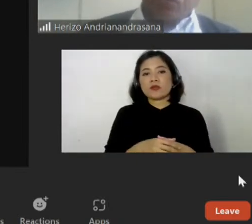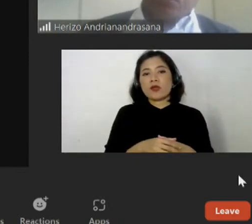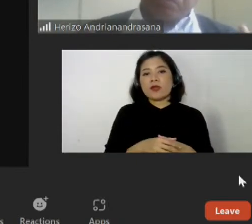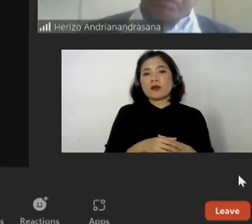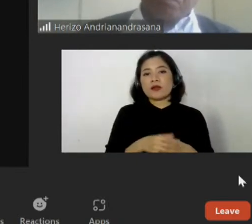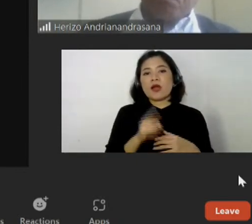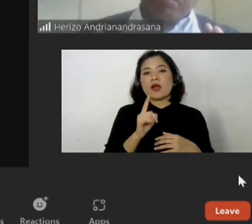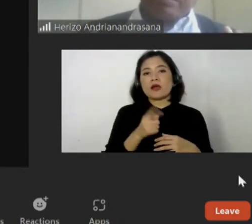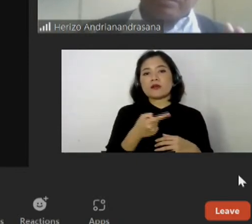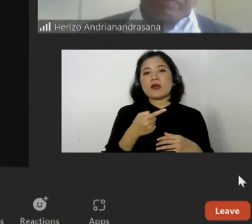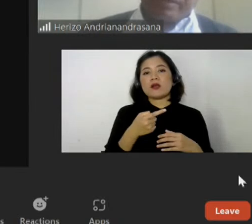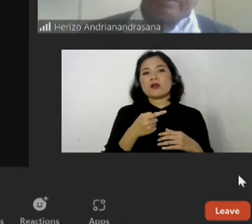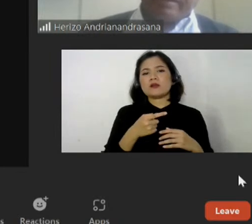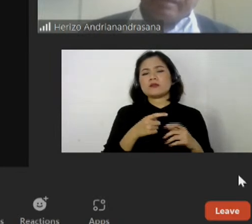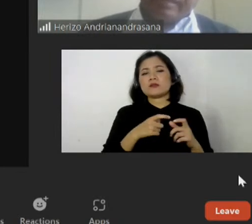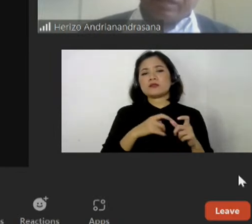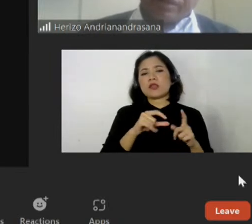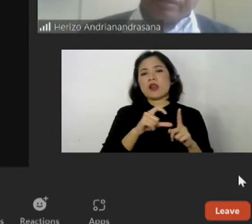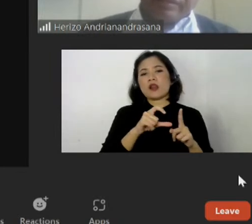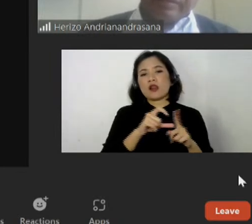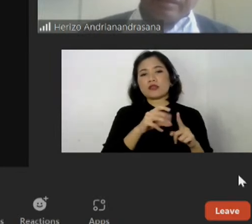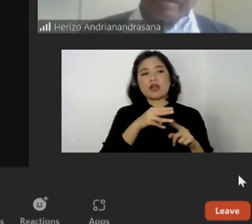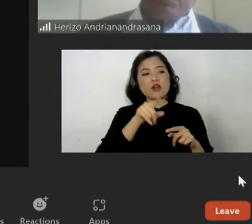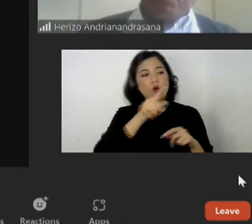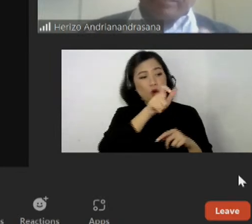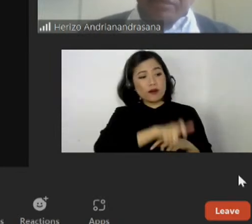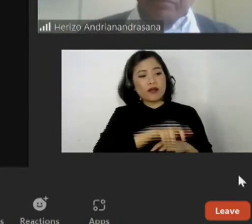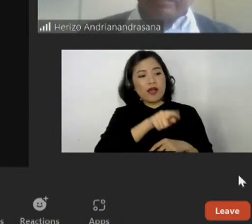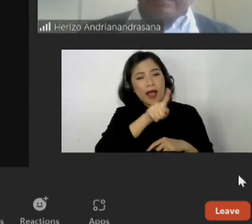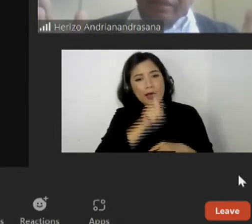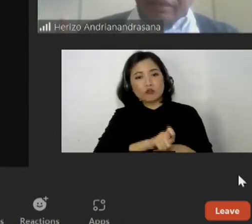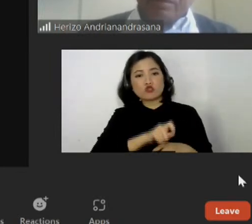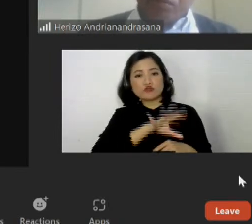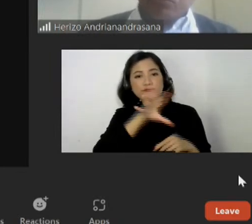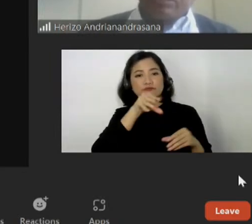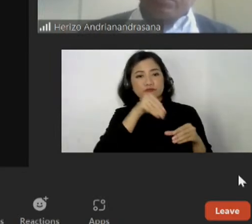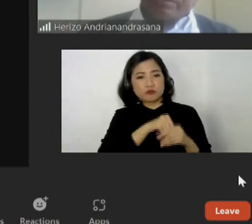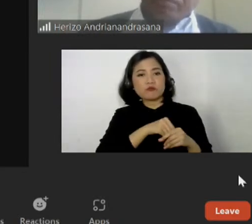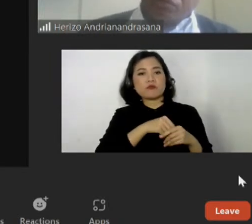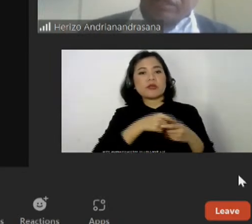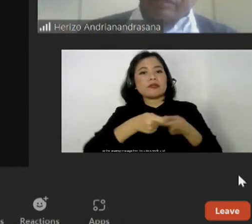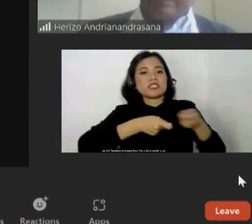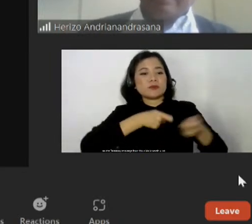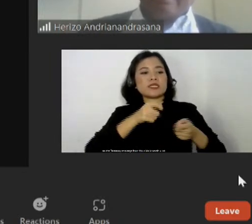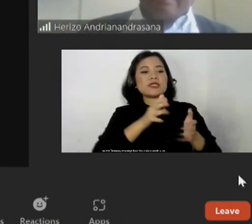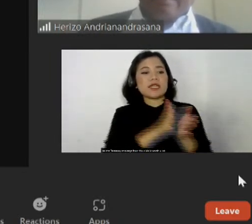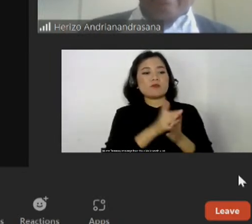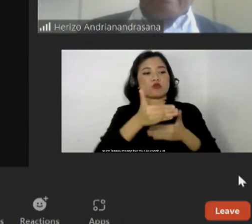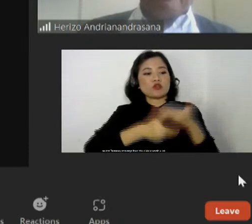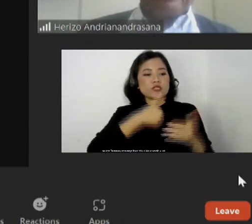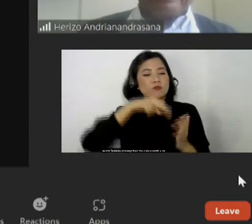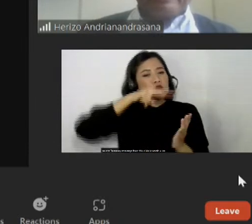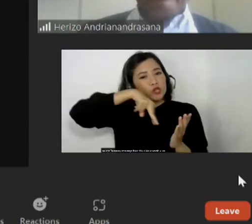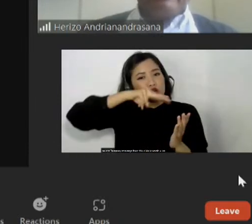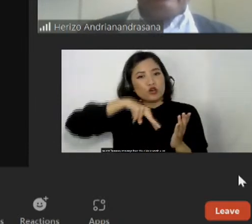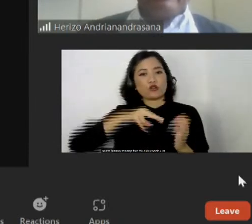is that local people must be integrated in the management and monitoring process.